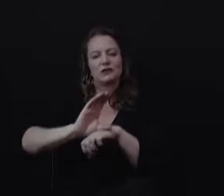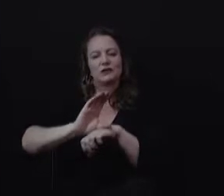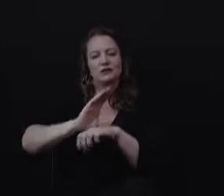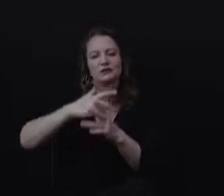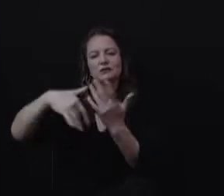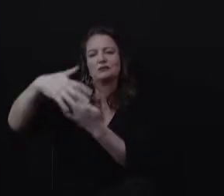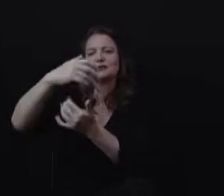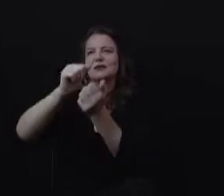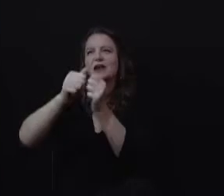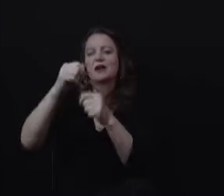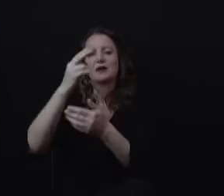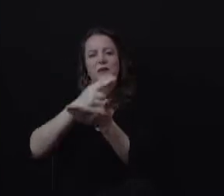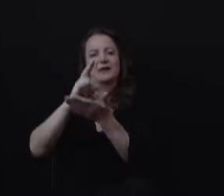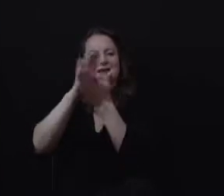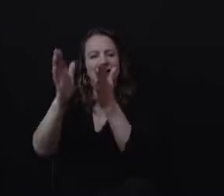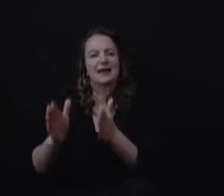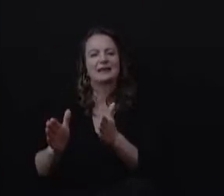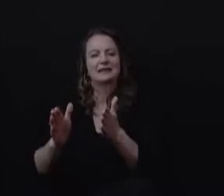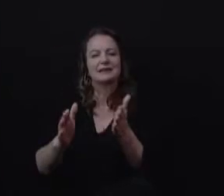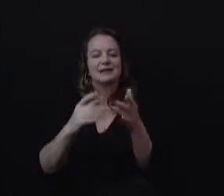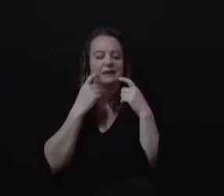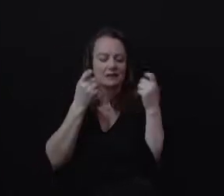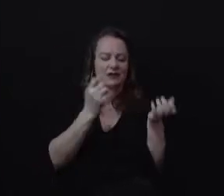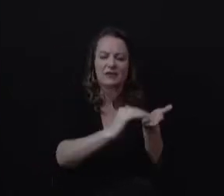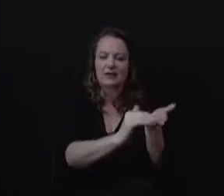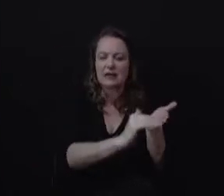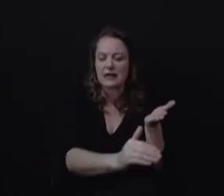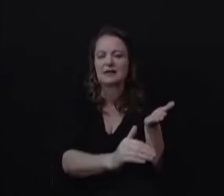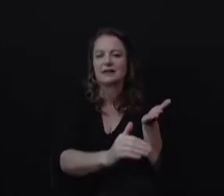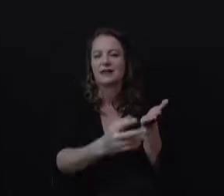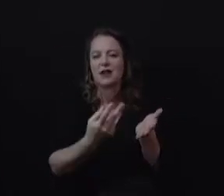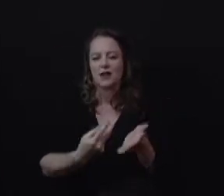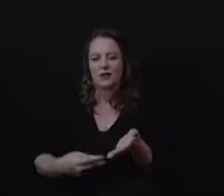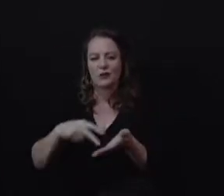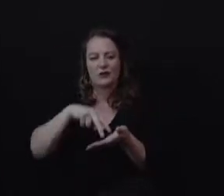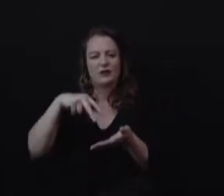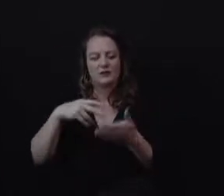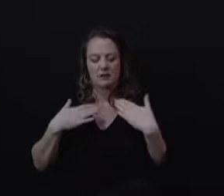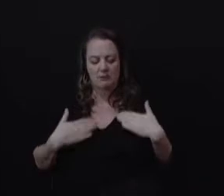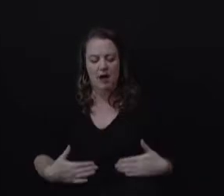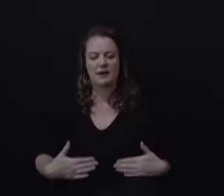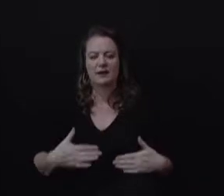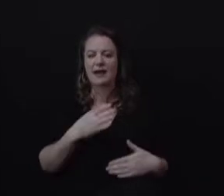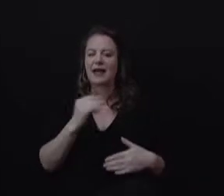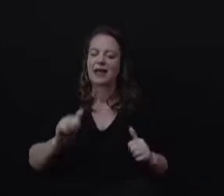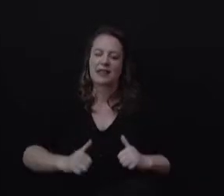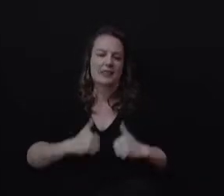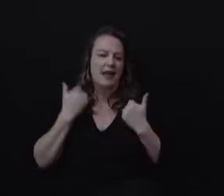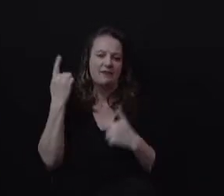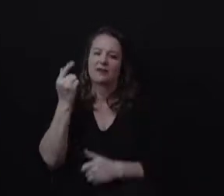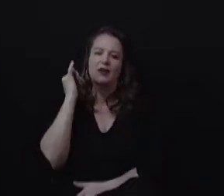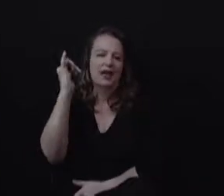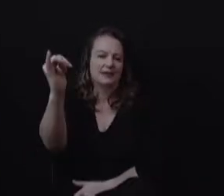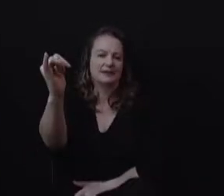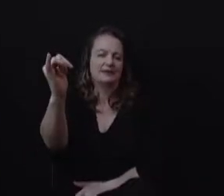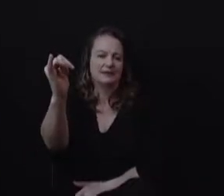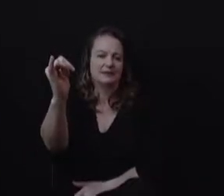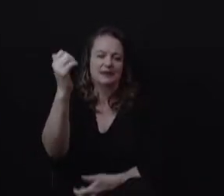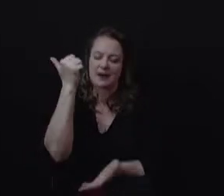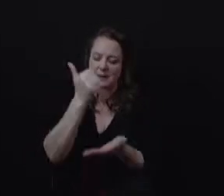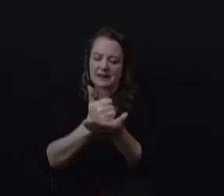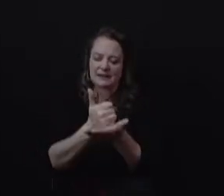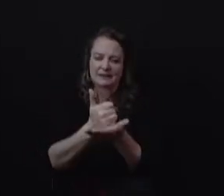saints, the forgiveness of sins, the resurrection of the body, and the life everlasting.